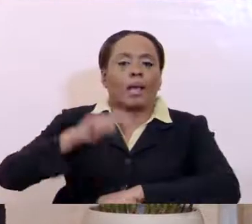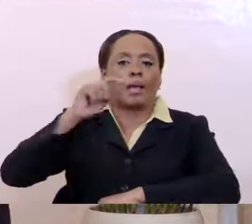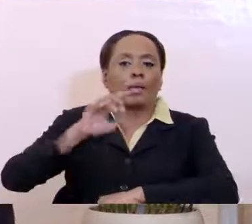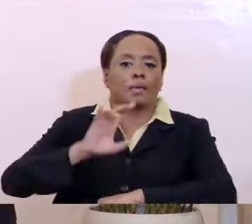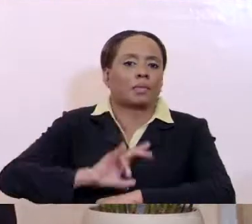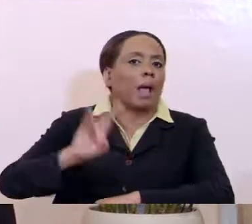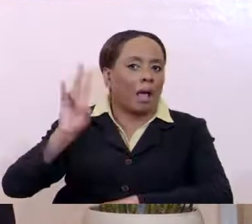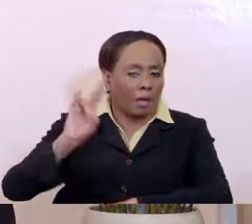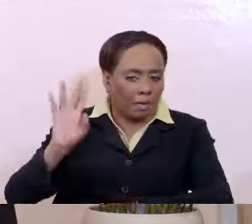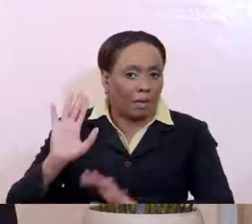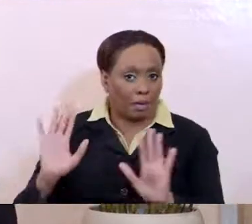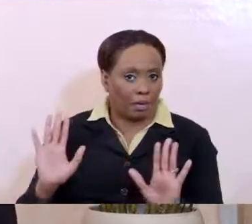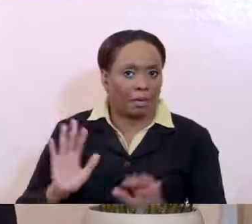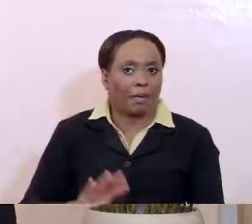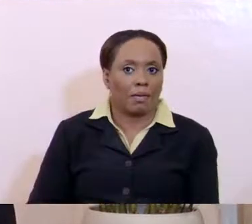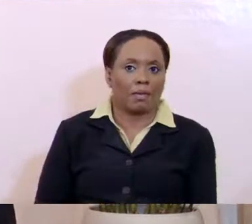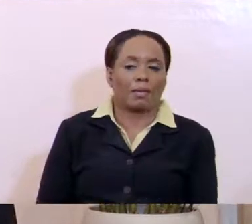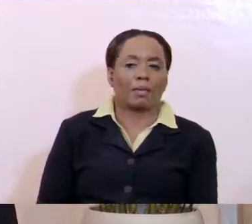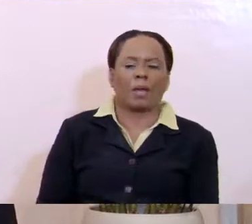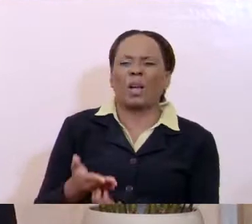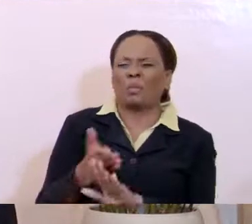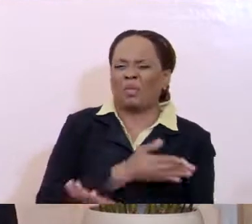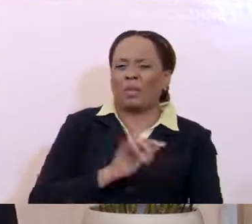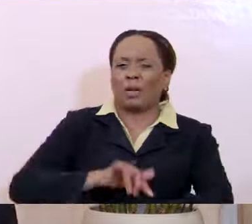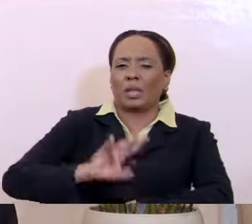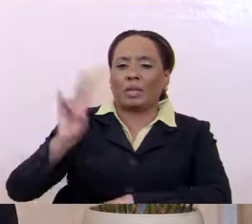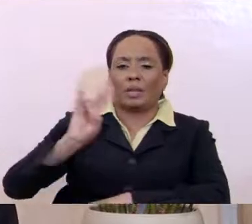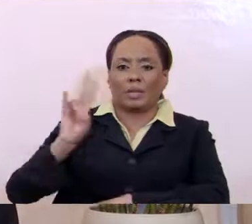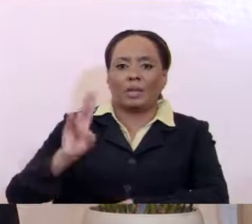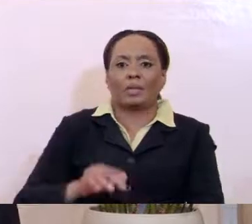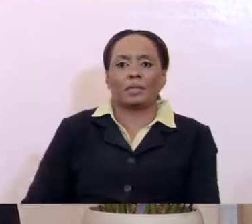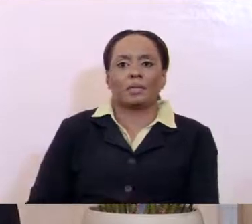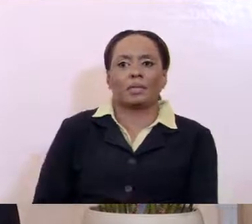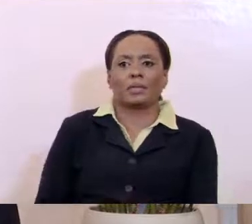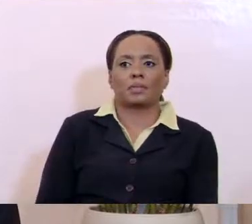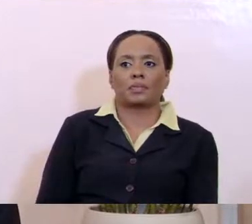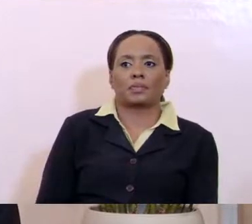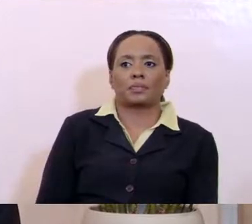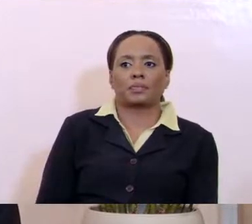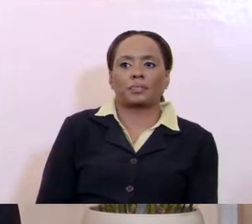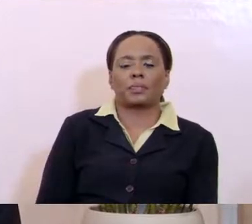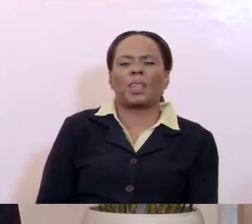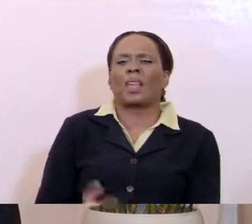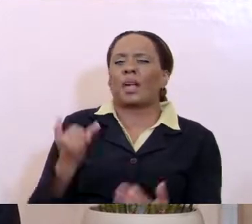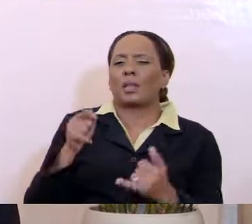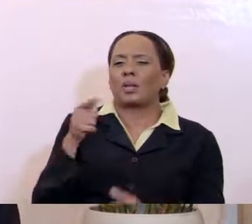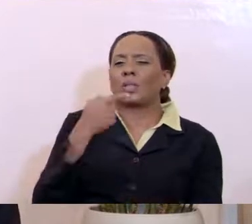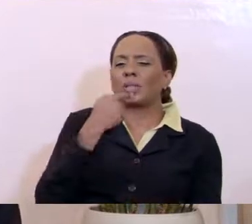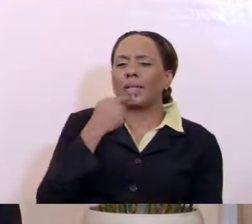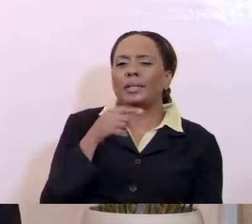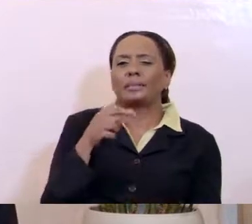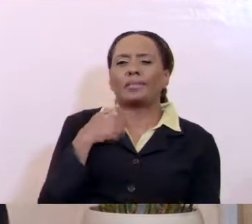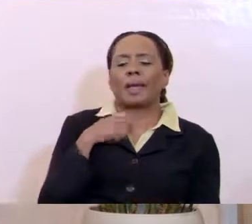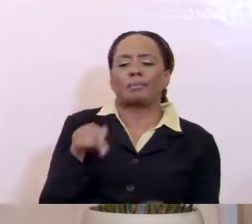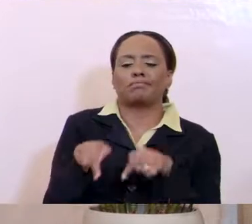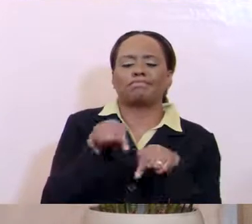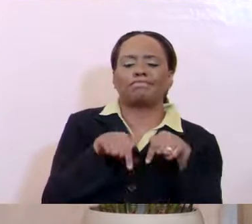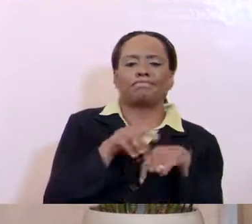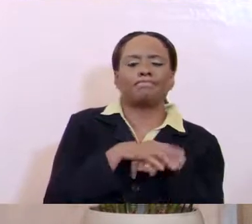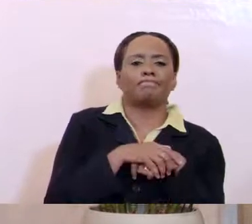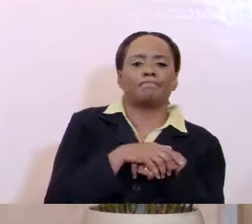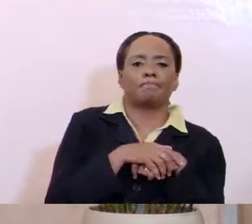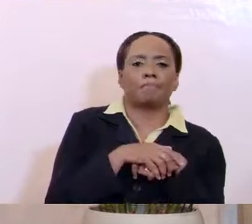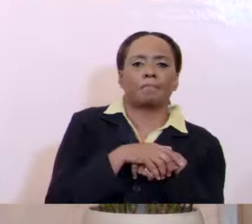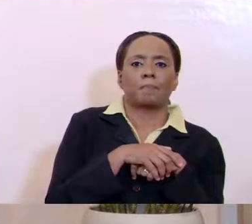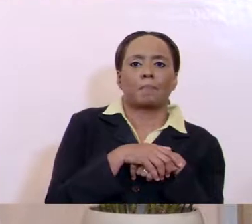without too much haste before 7 o'clock. And let me, now that you've taken me back to hours for supermarkets, and